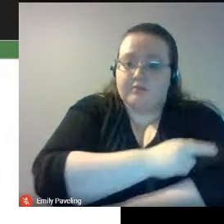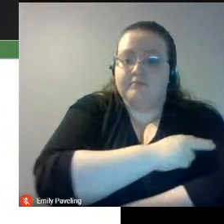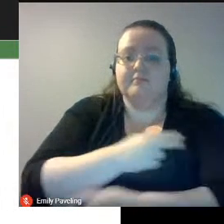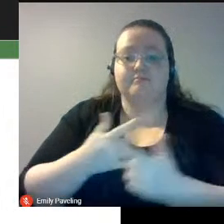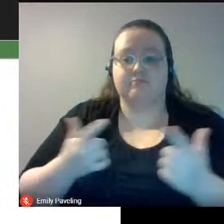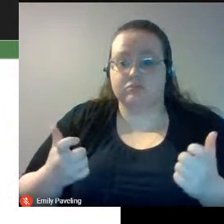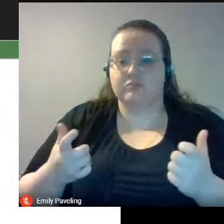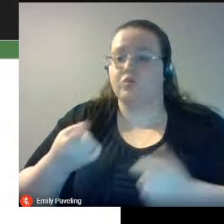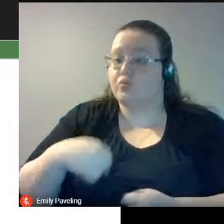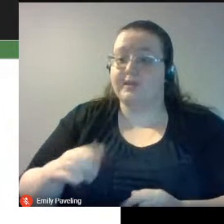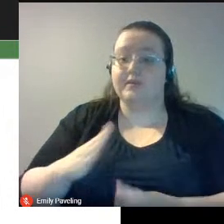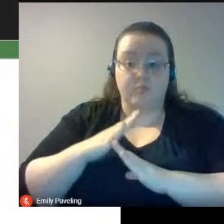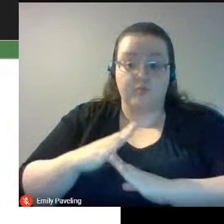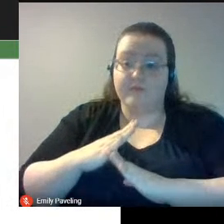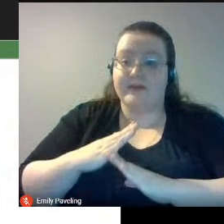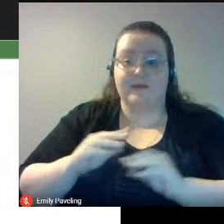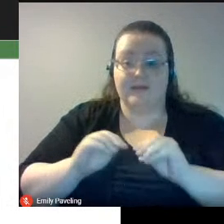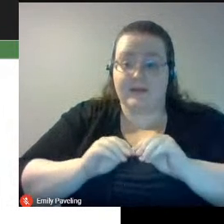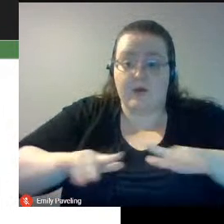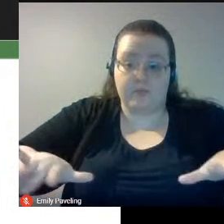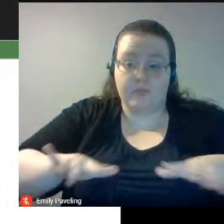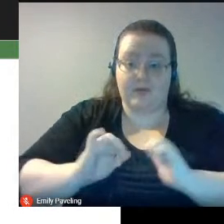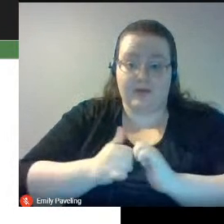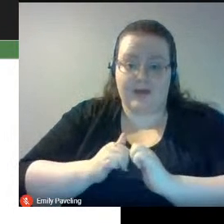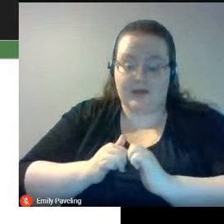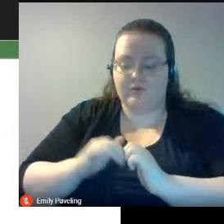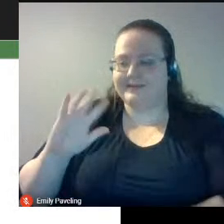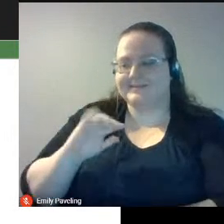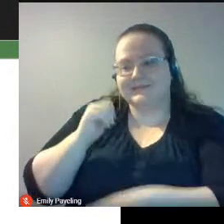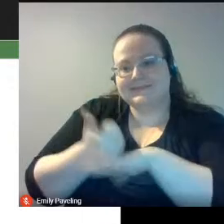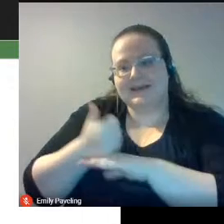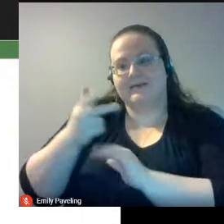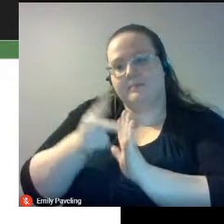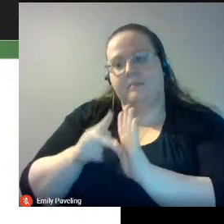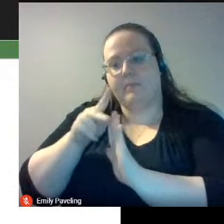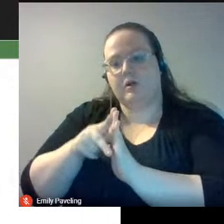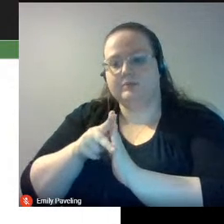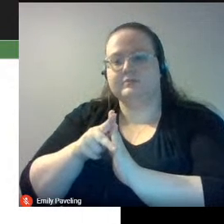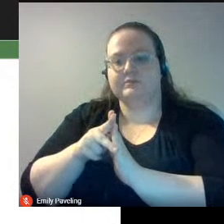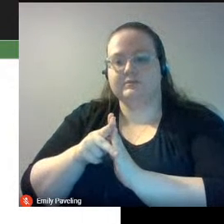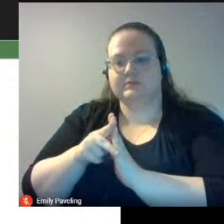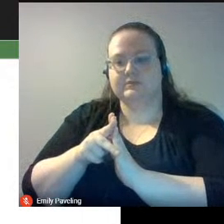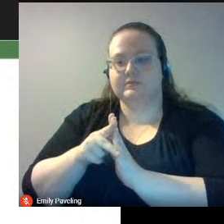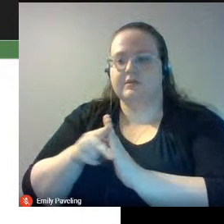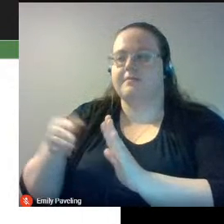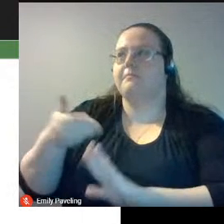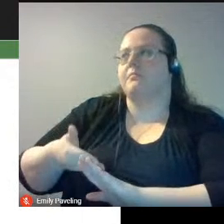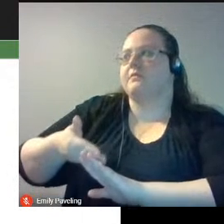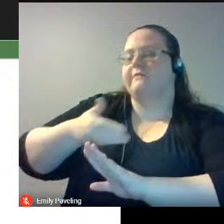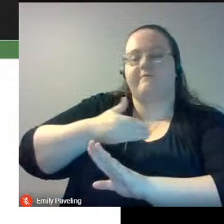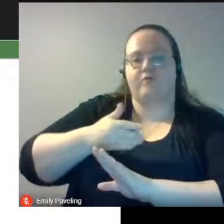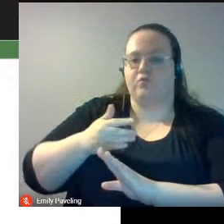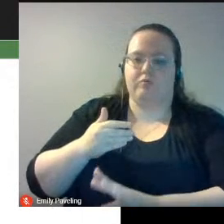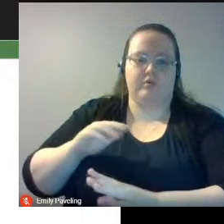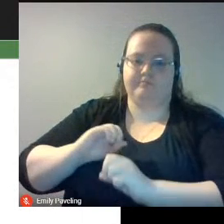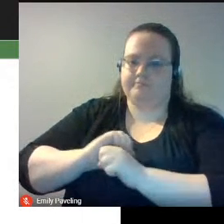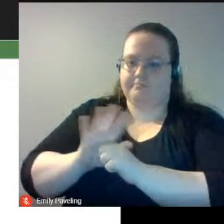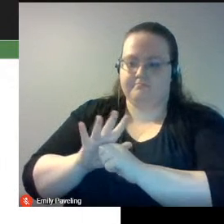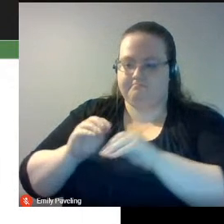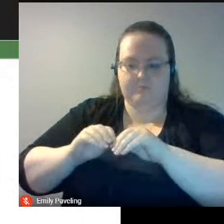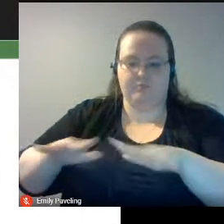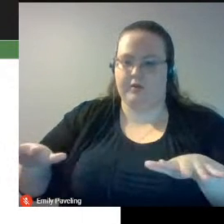outbreaks by helping these settings put into place many public health measures before even a single case